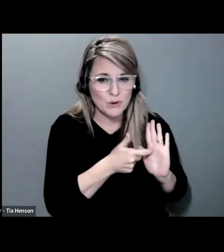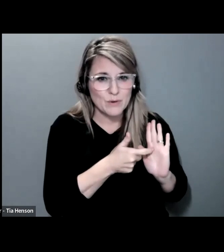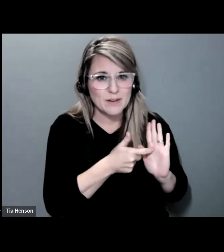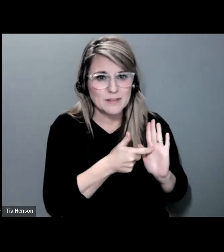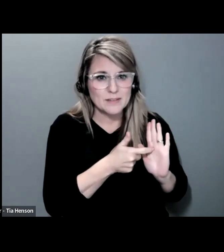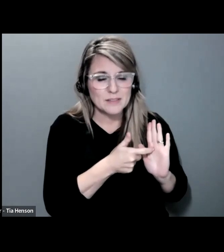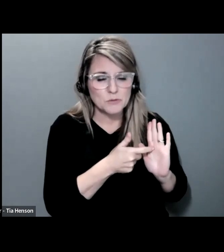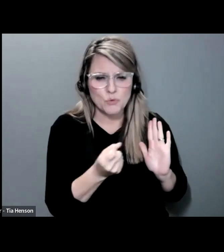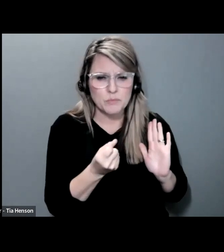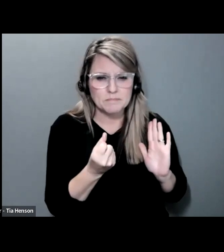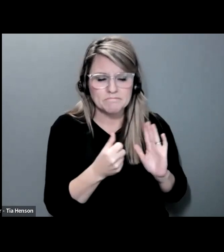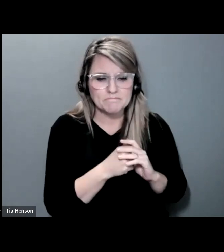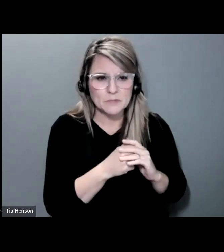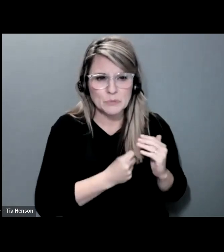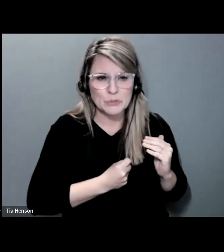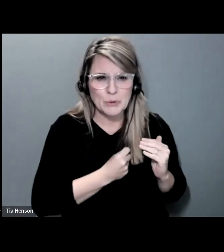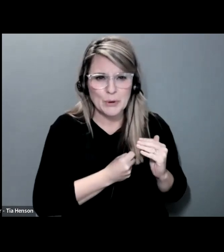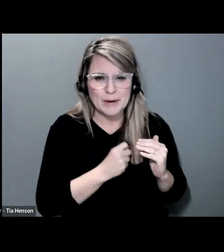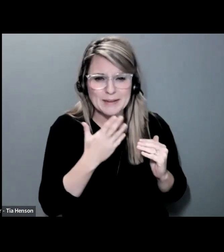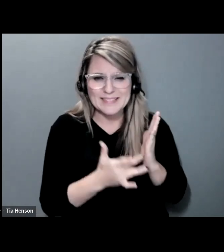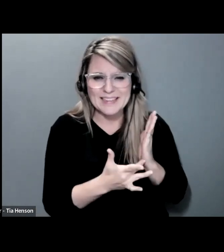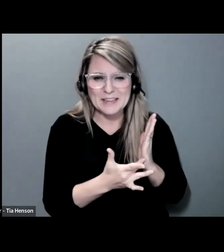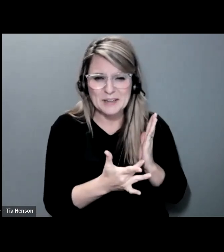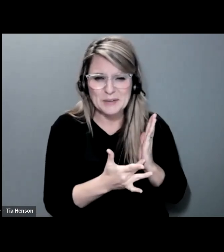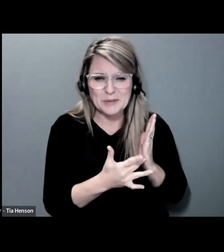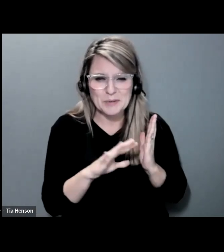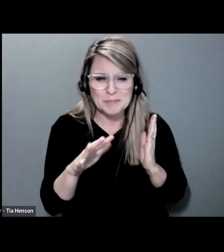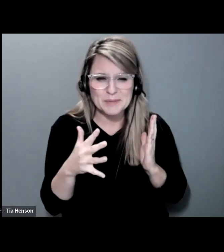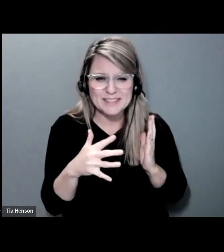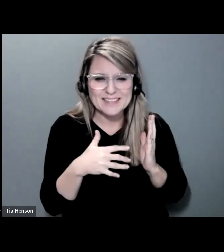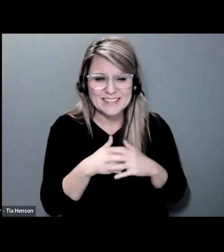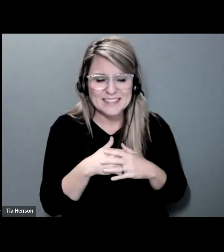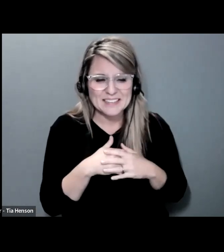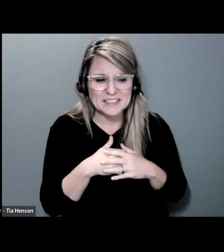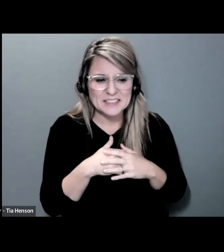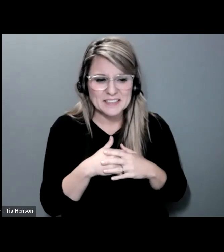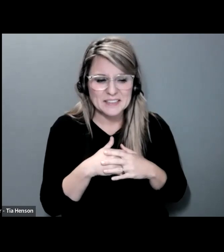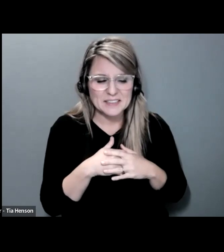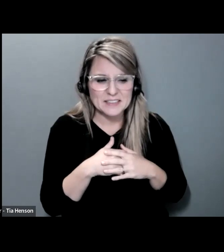I'm sorry, I'm not having a good time here. I apologize. Give me 1 second. It does not want to let me share.